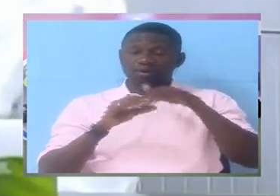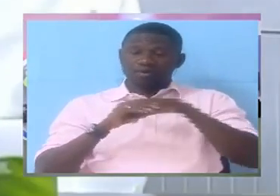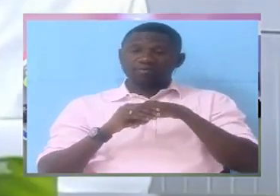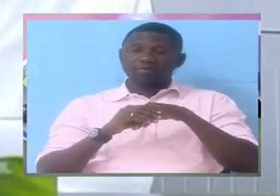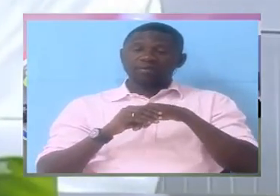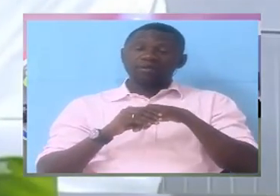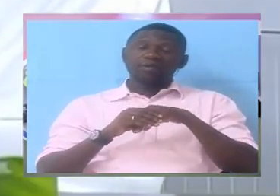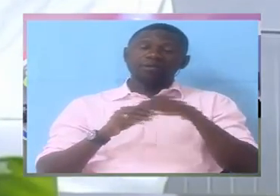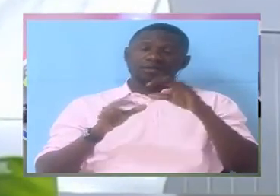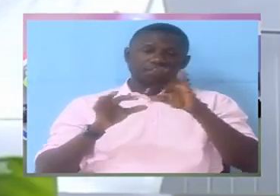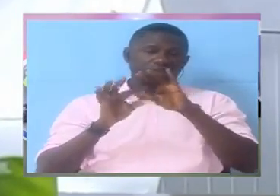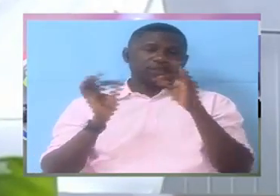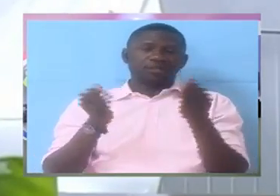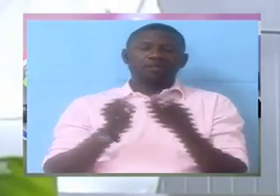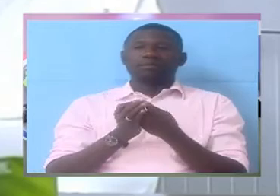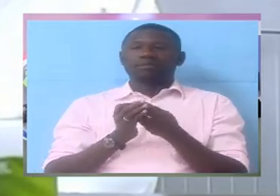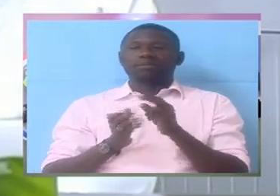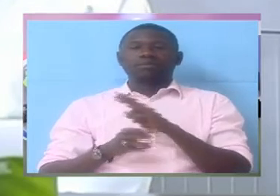It